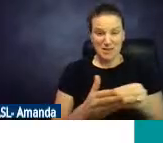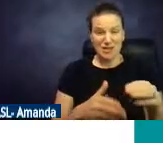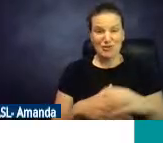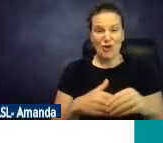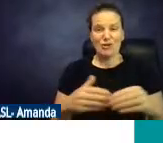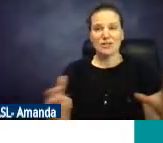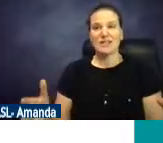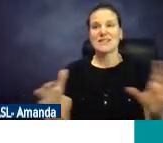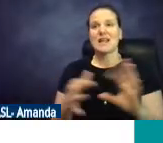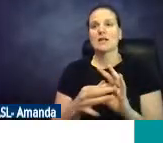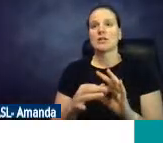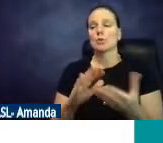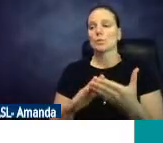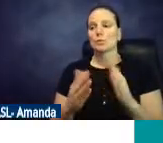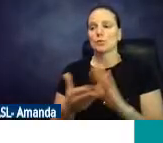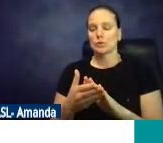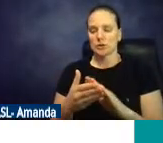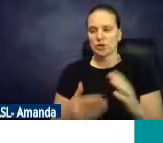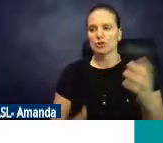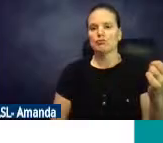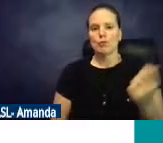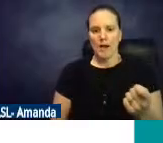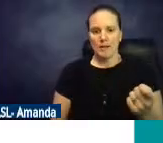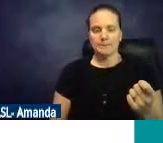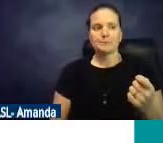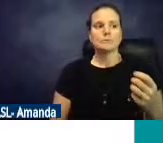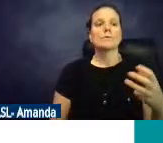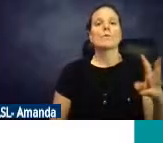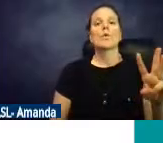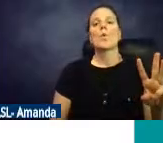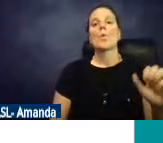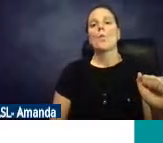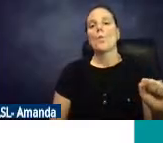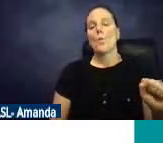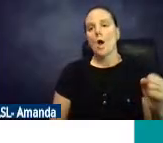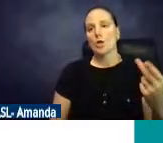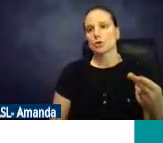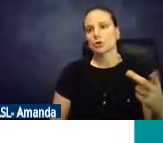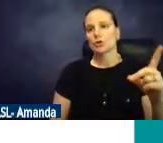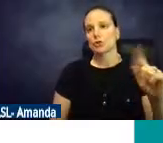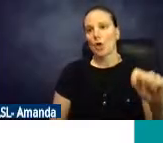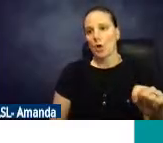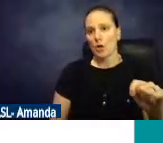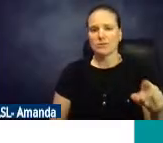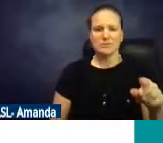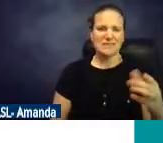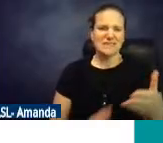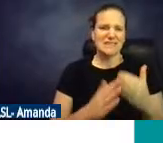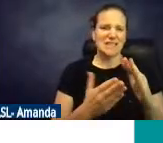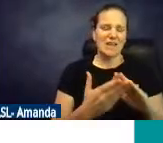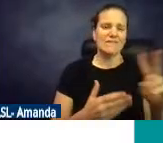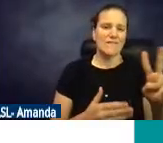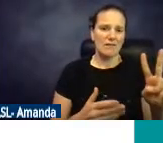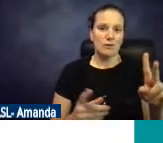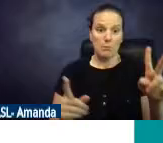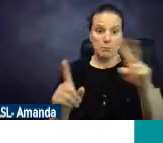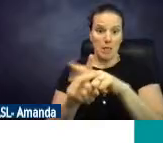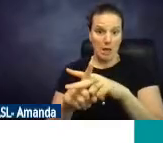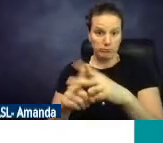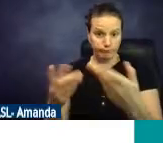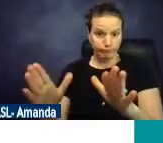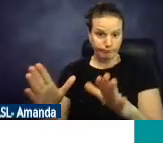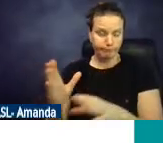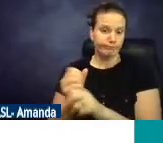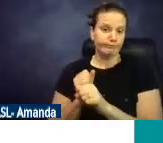Connecting Communities grant that WSDOT and the city of Vancouver applied for.